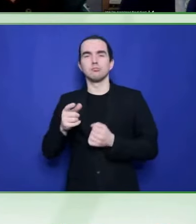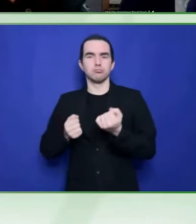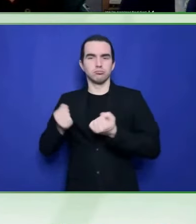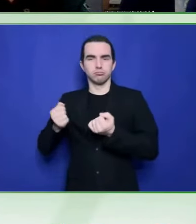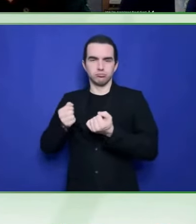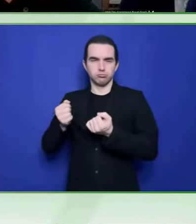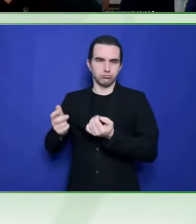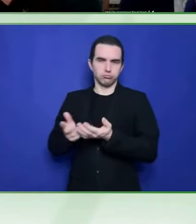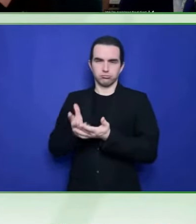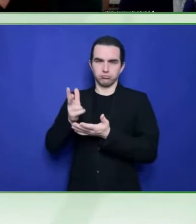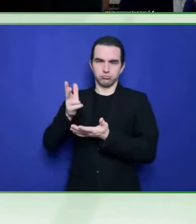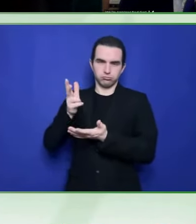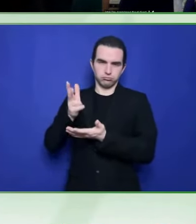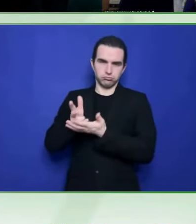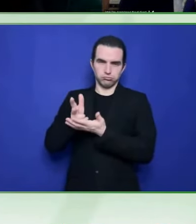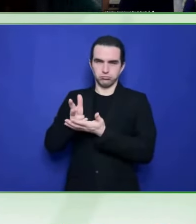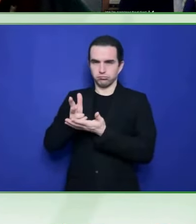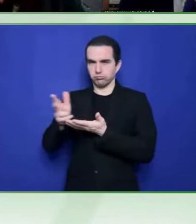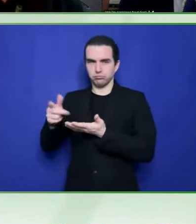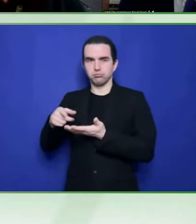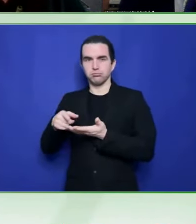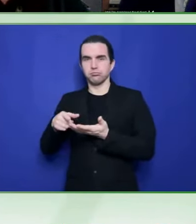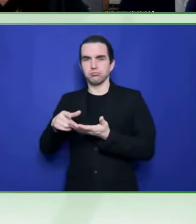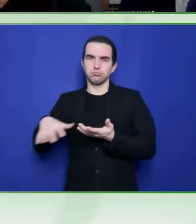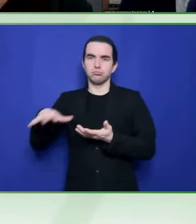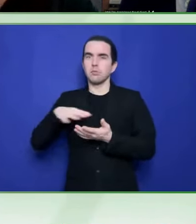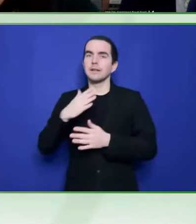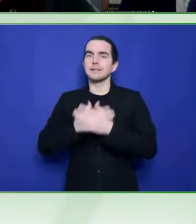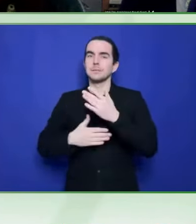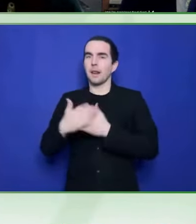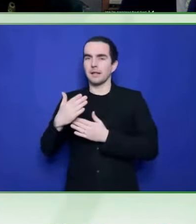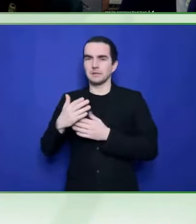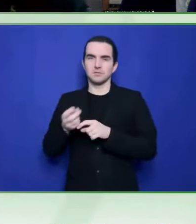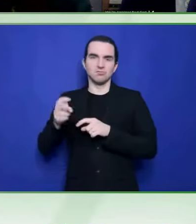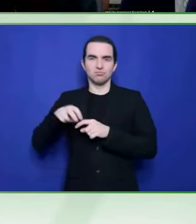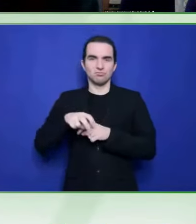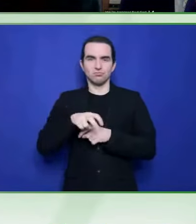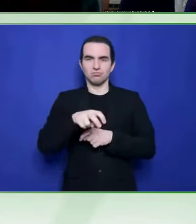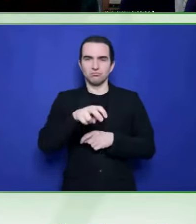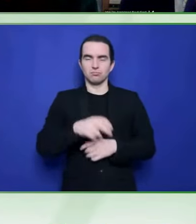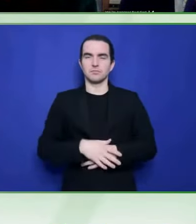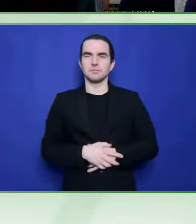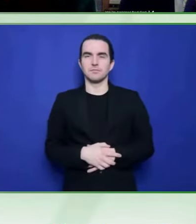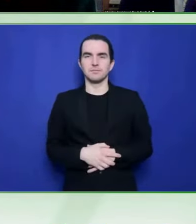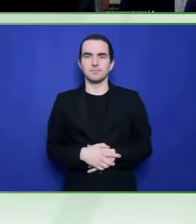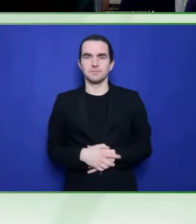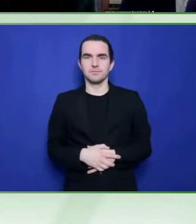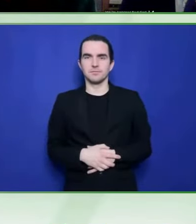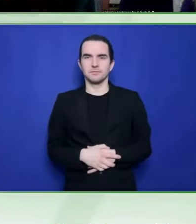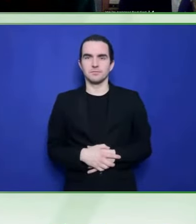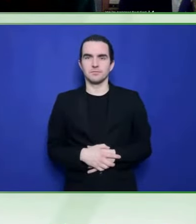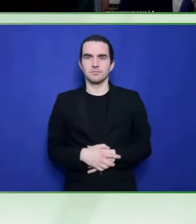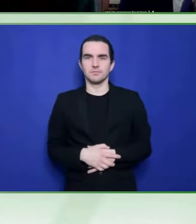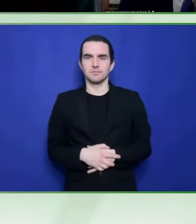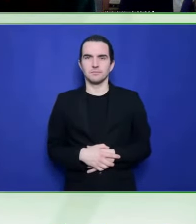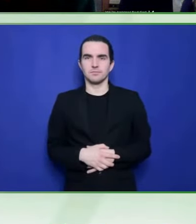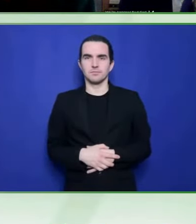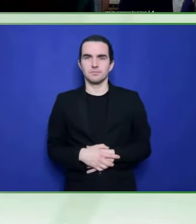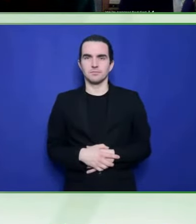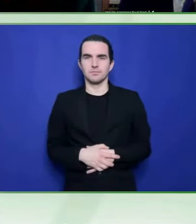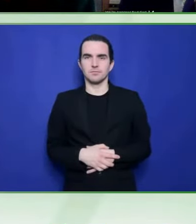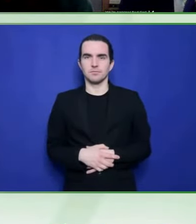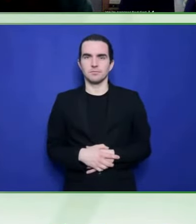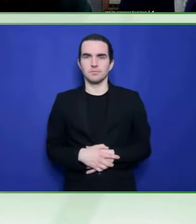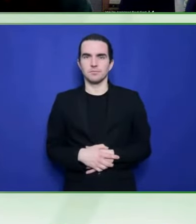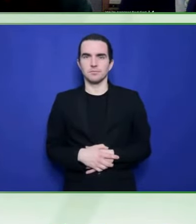personnel. Assistant call point. Hello, I need an assistance service. Can you help me?